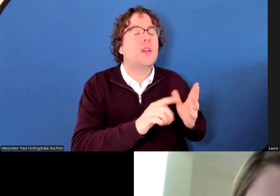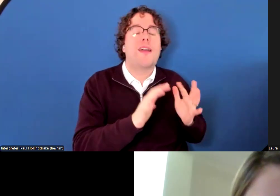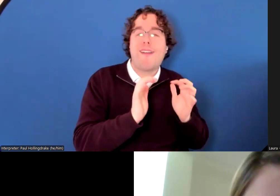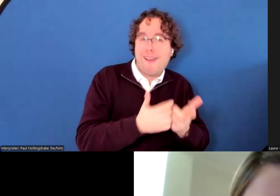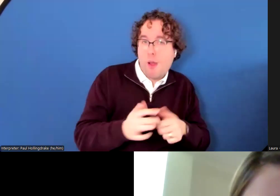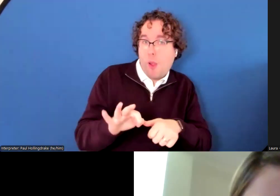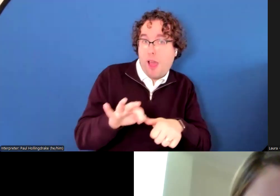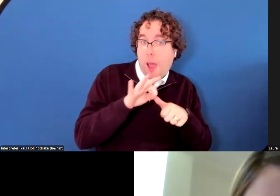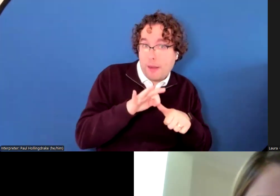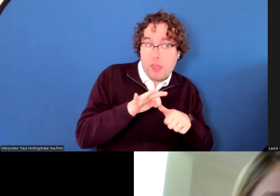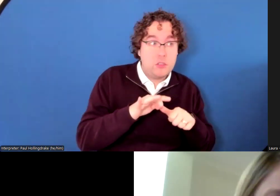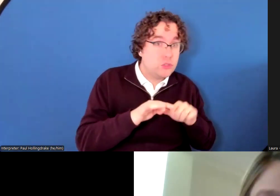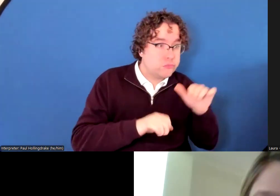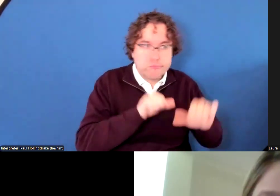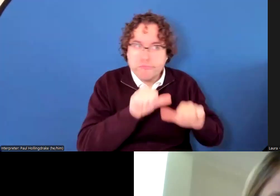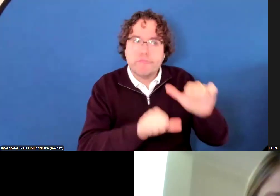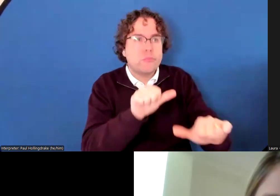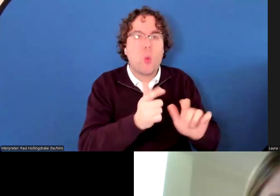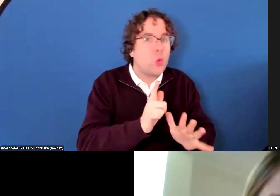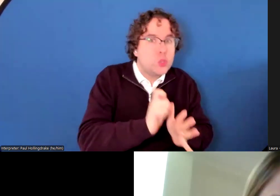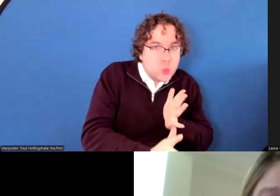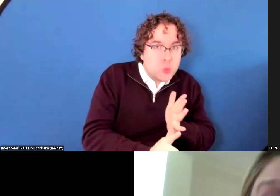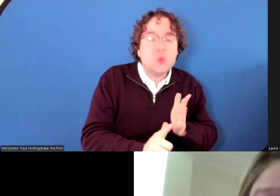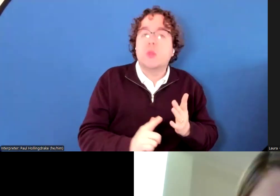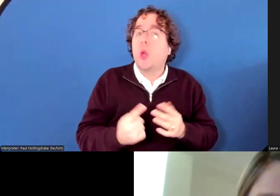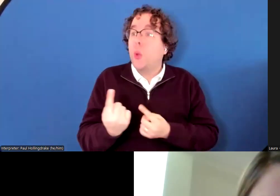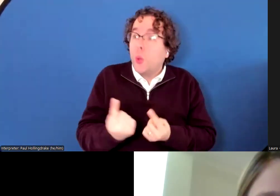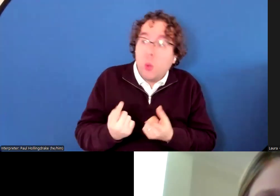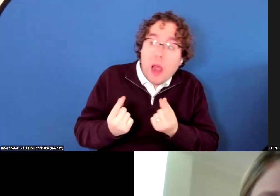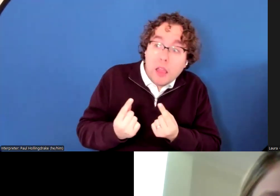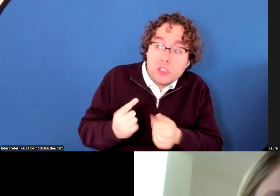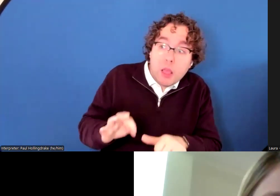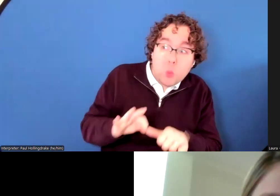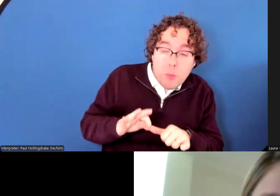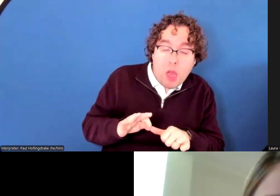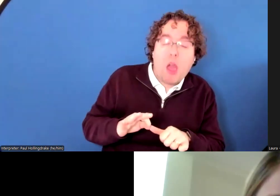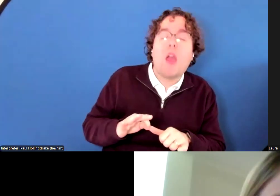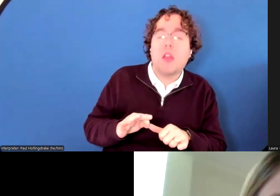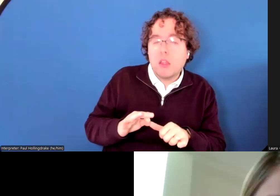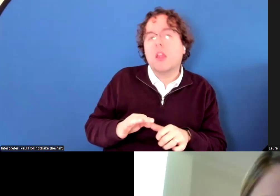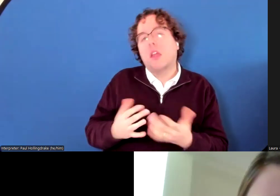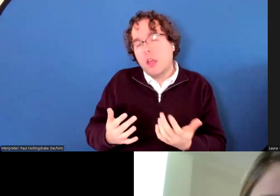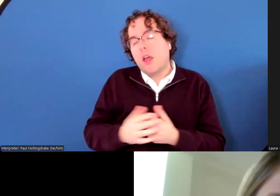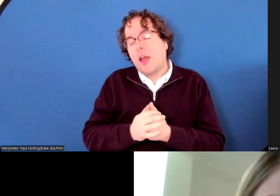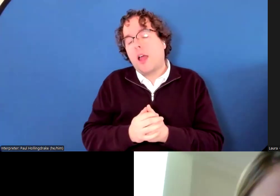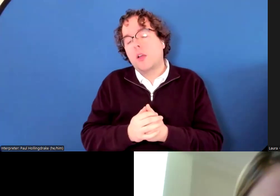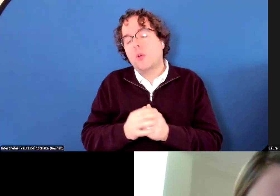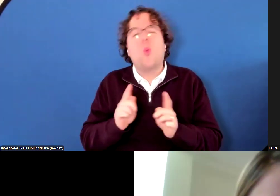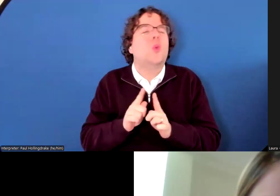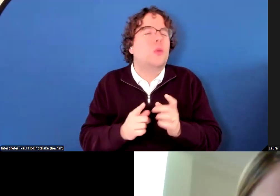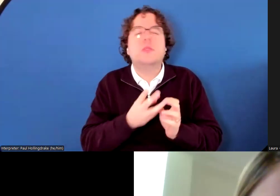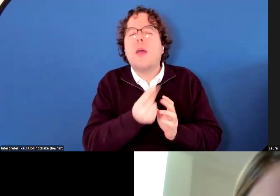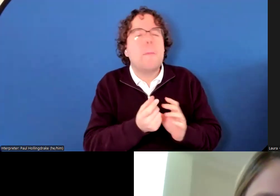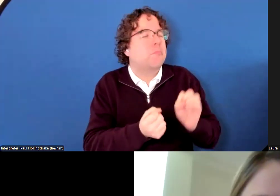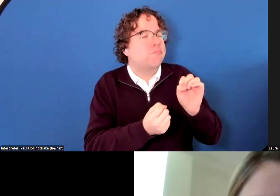applications process works, about eligibility, and also just some key